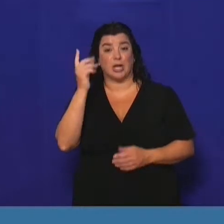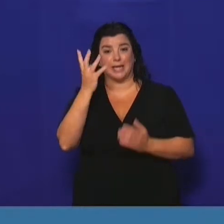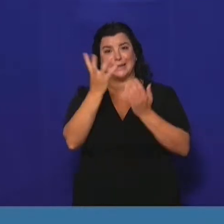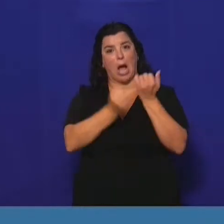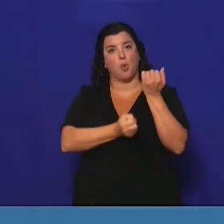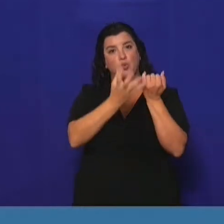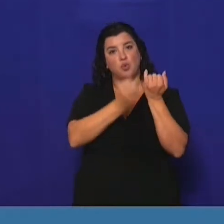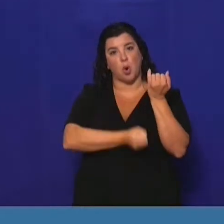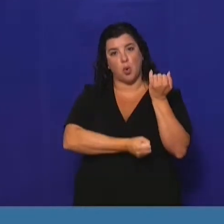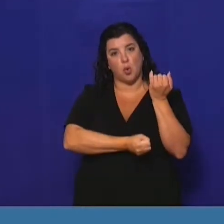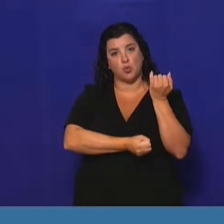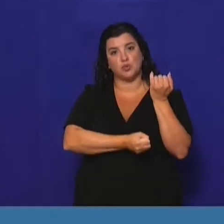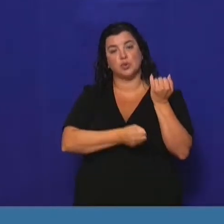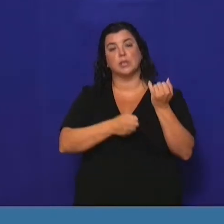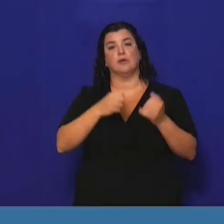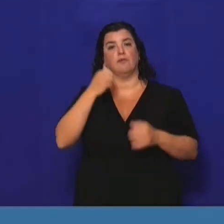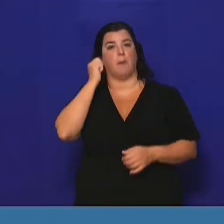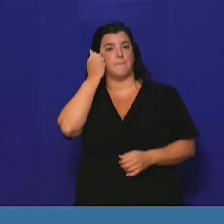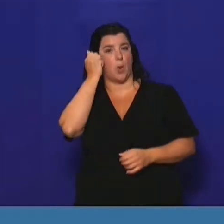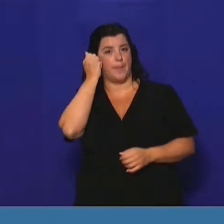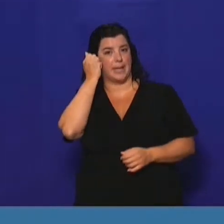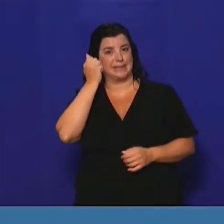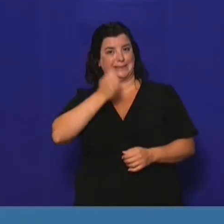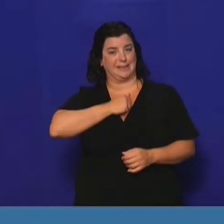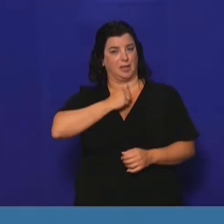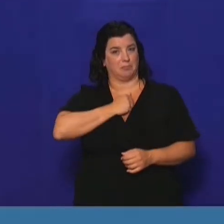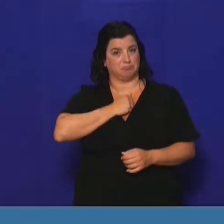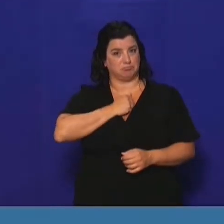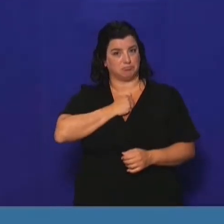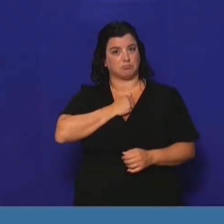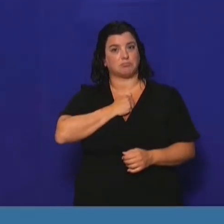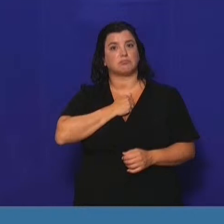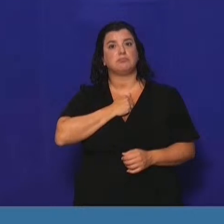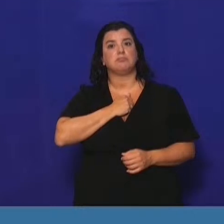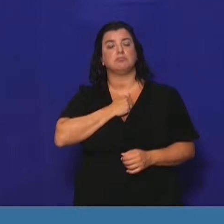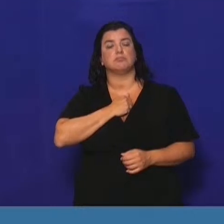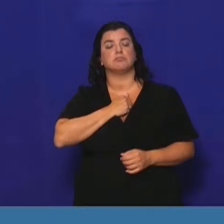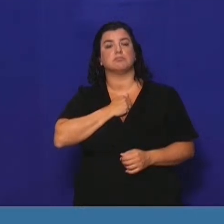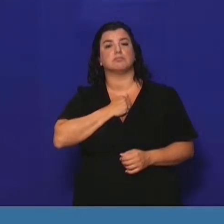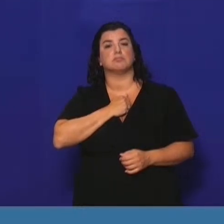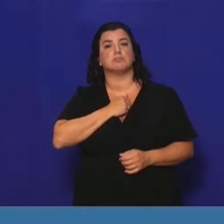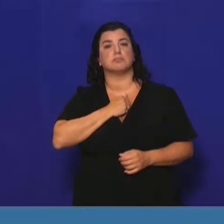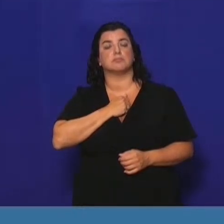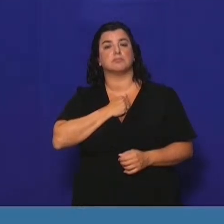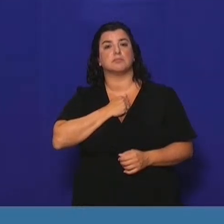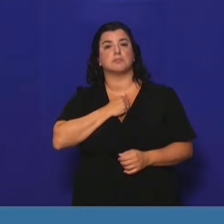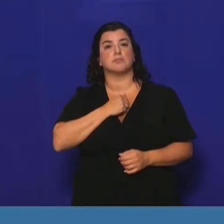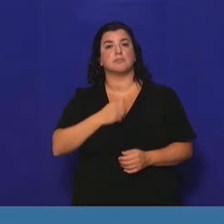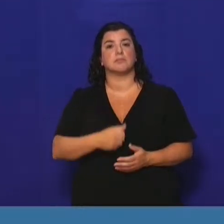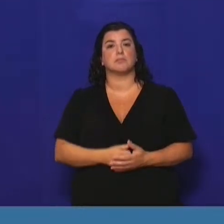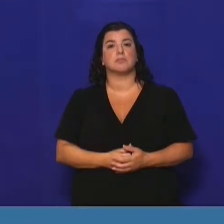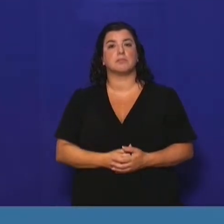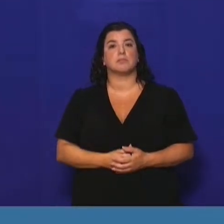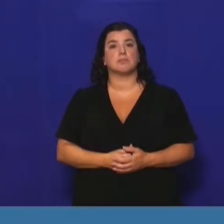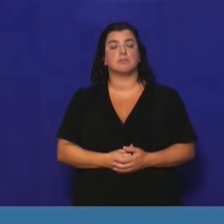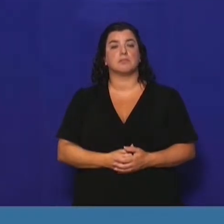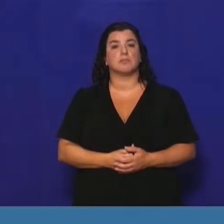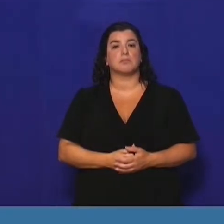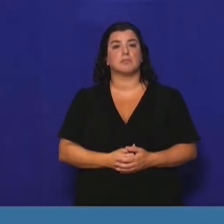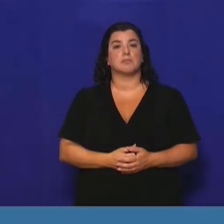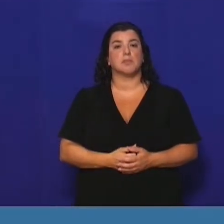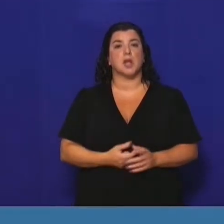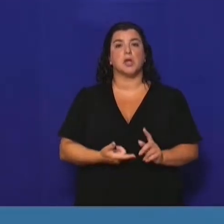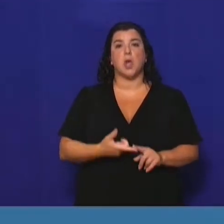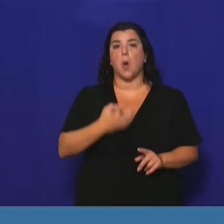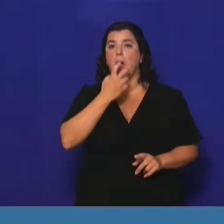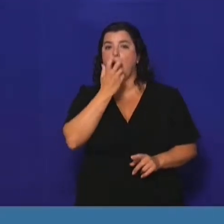tiddownloadja fuq il-mobile tiegħek kemm dawk li huma iOS kif ukoll dawk li huwa mobiles li huma